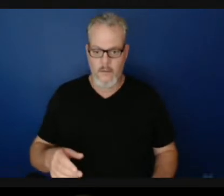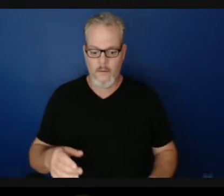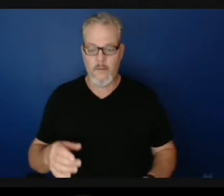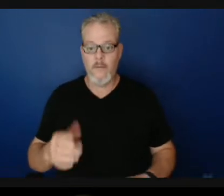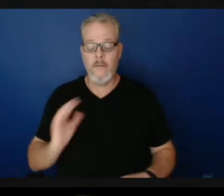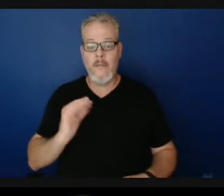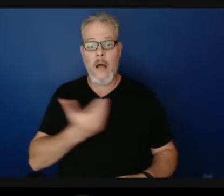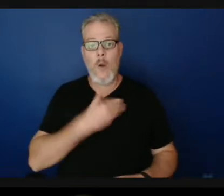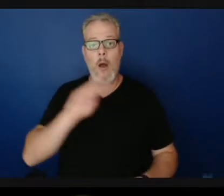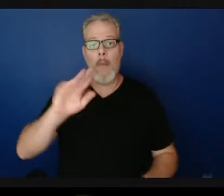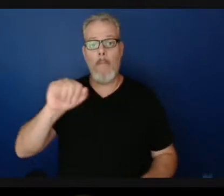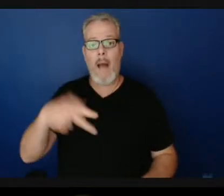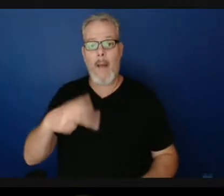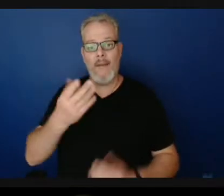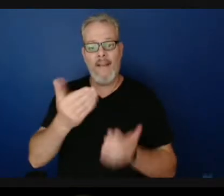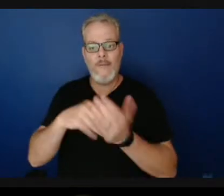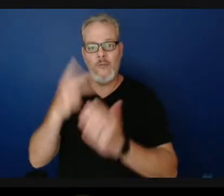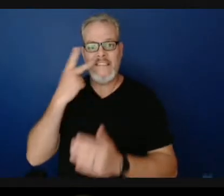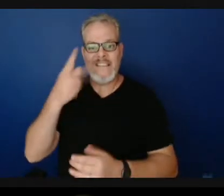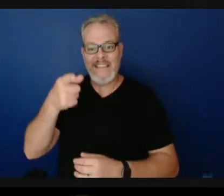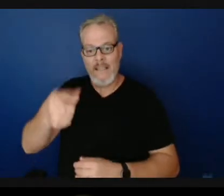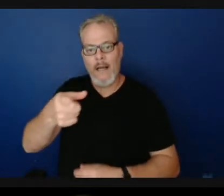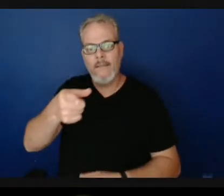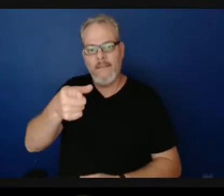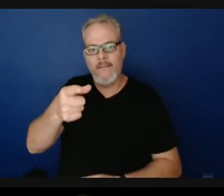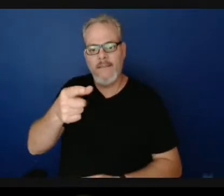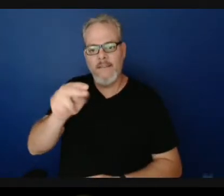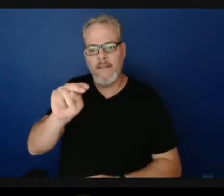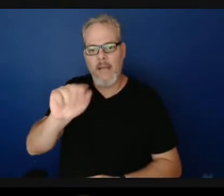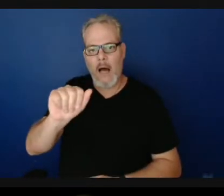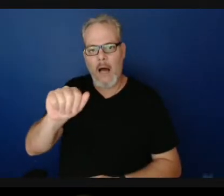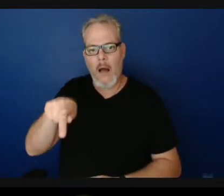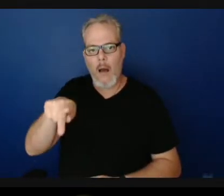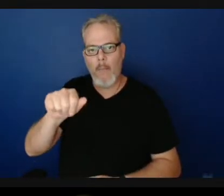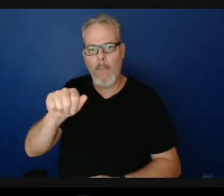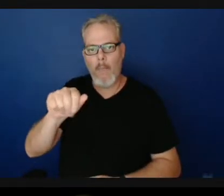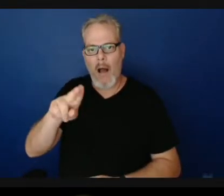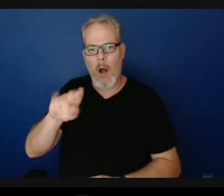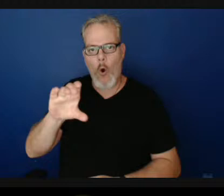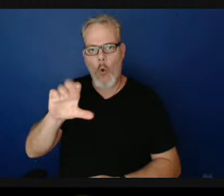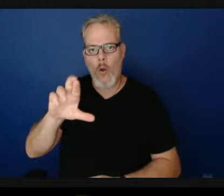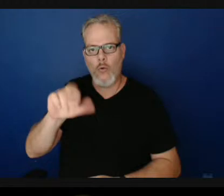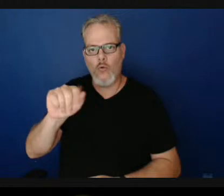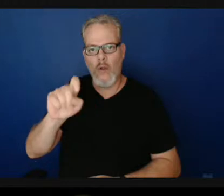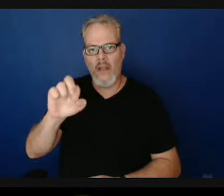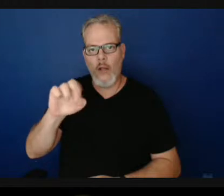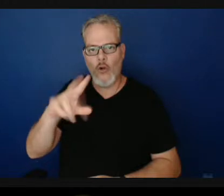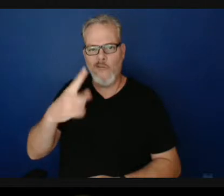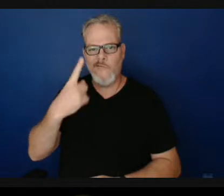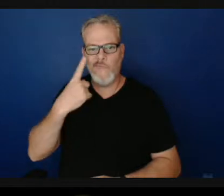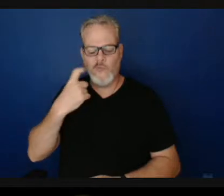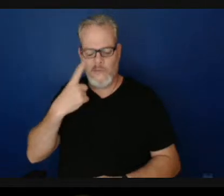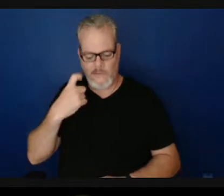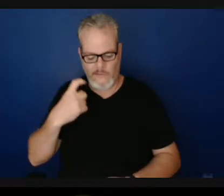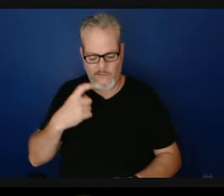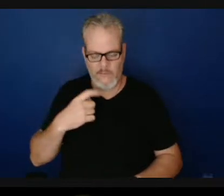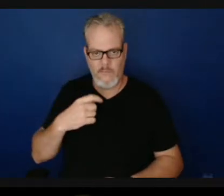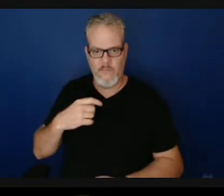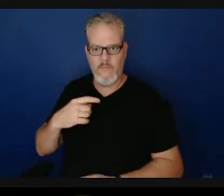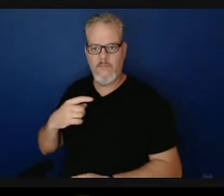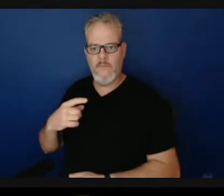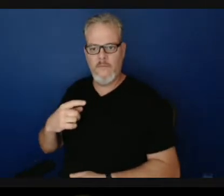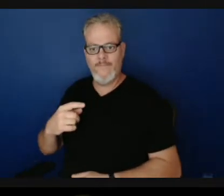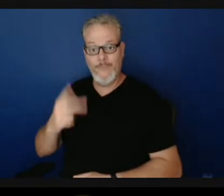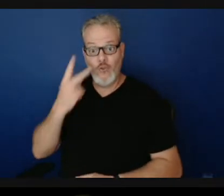Nepal crater on the Middle East Rift. This is the place where the lava most recently erupted on the East Rift. And just seaward of that, we